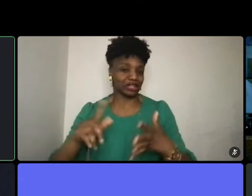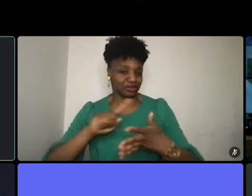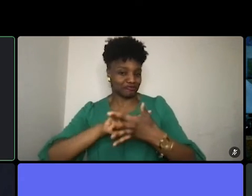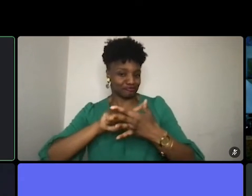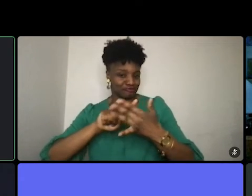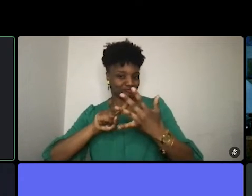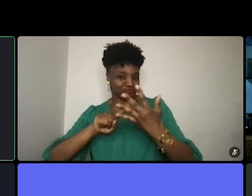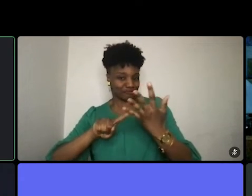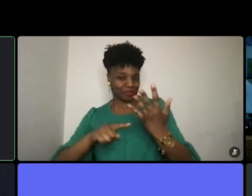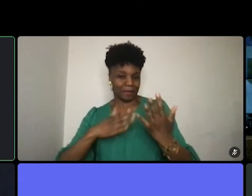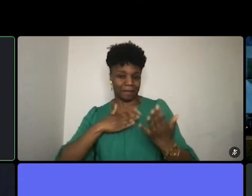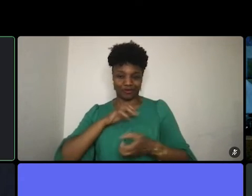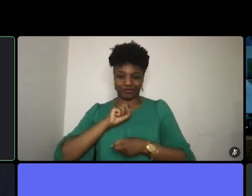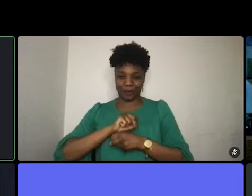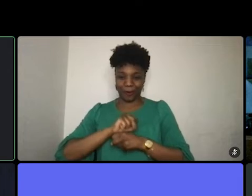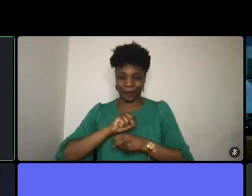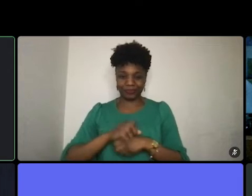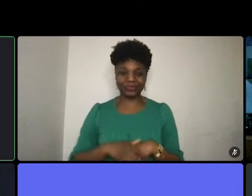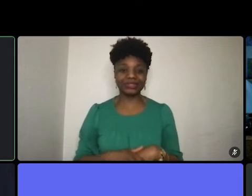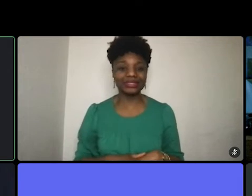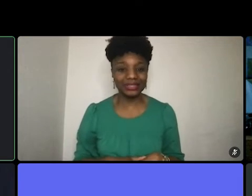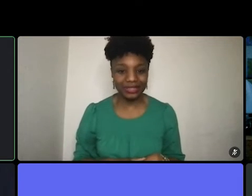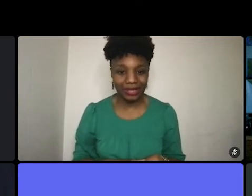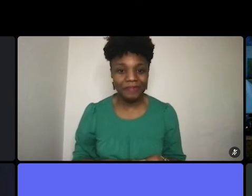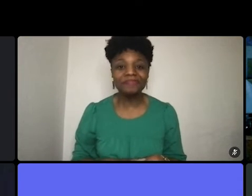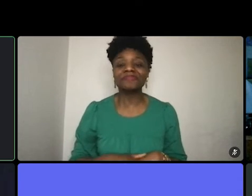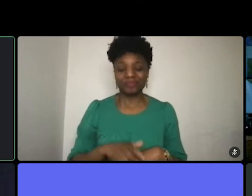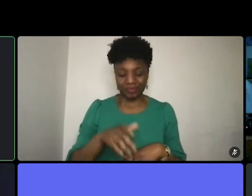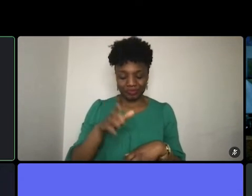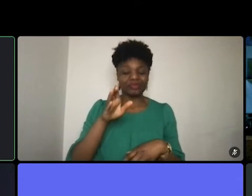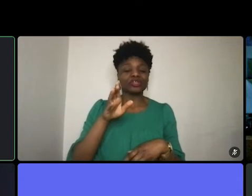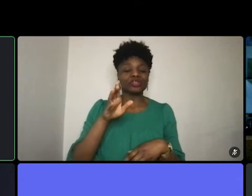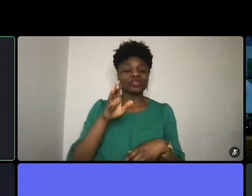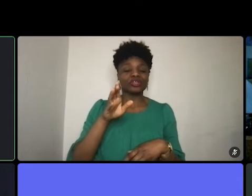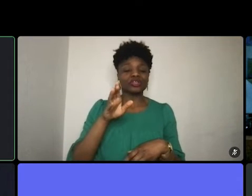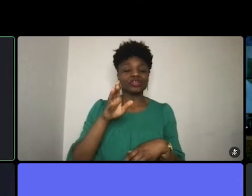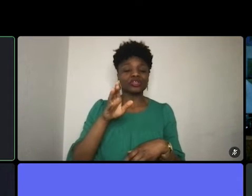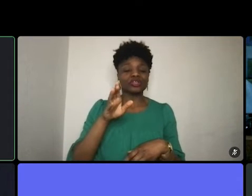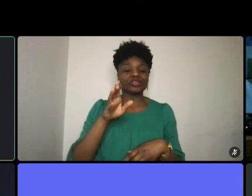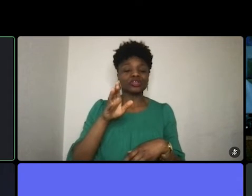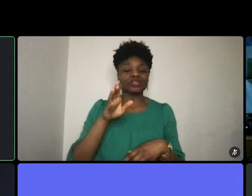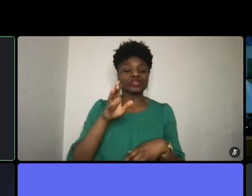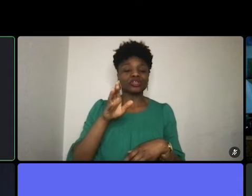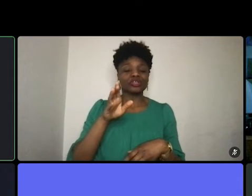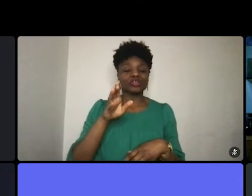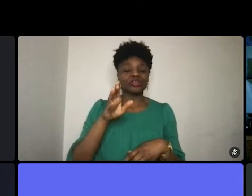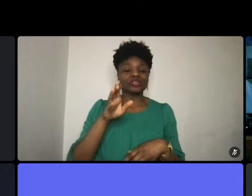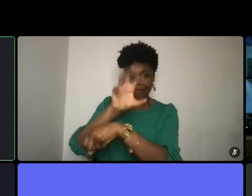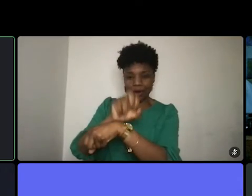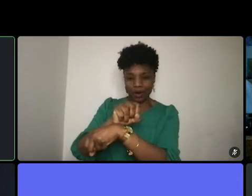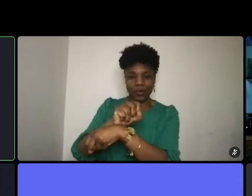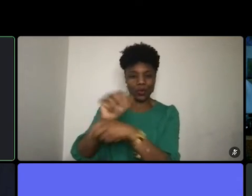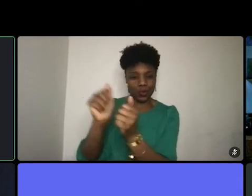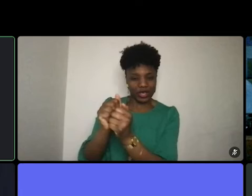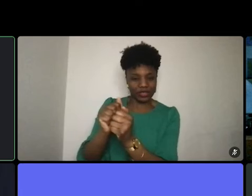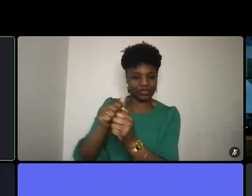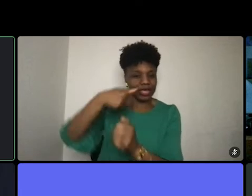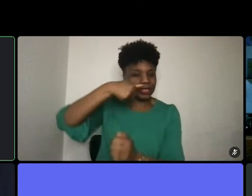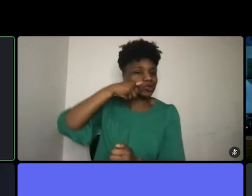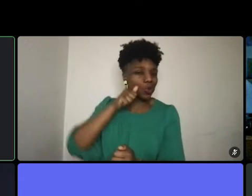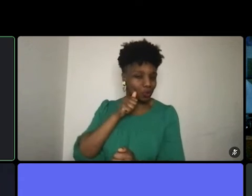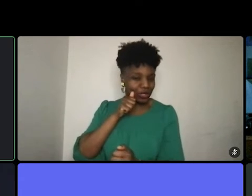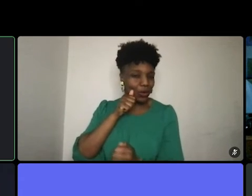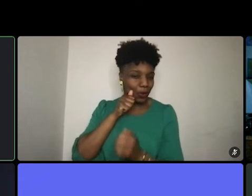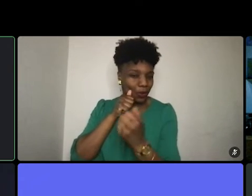listed below, so y'all gonna be able to book appointments with him, schedule in the DMV area. You can find him. What do you prefer